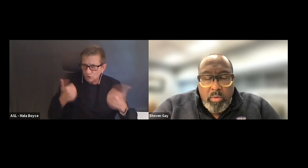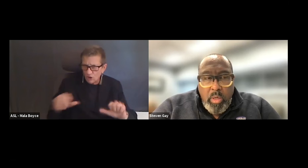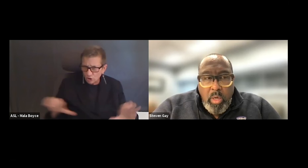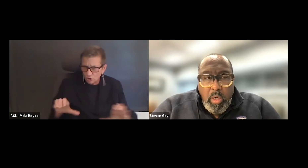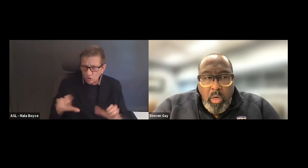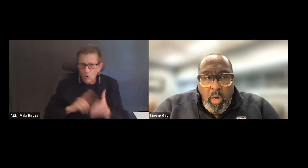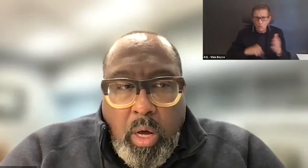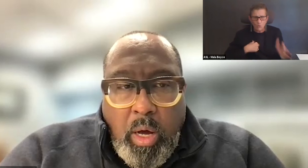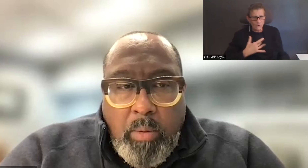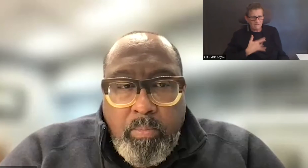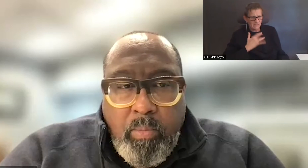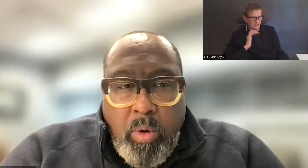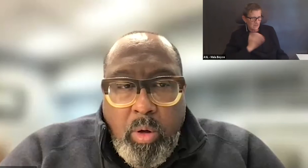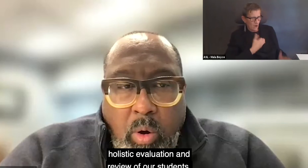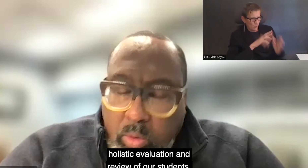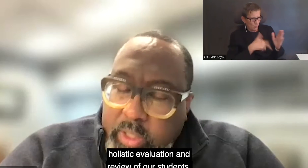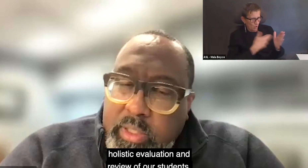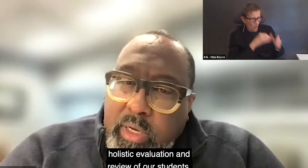school.